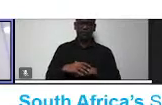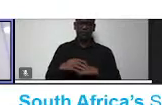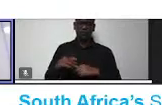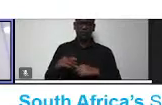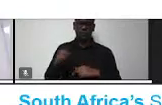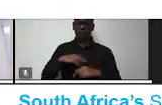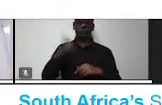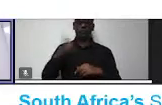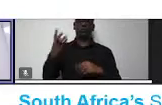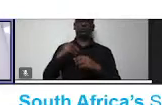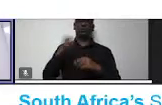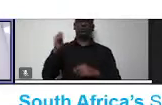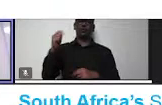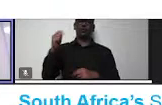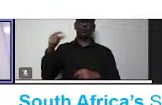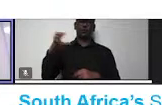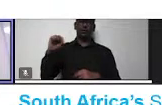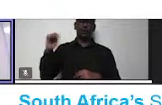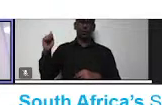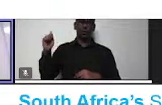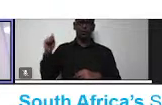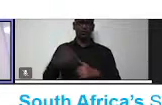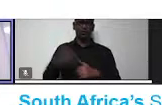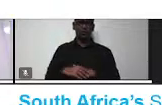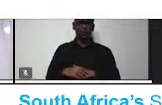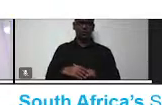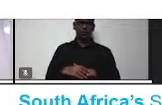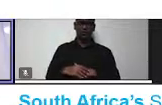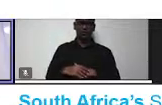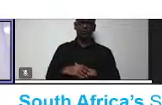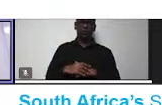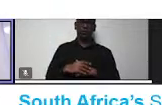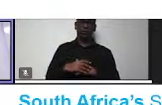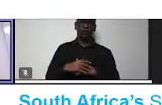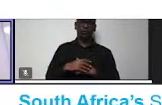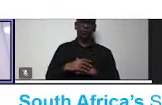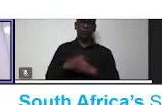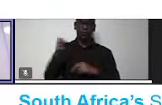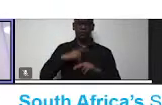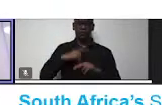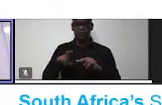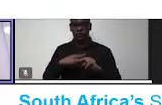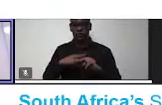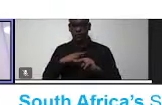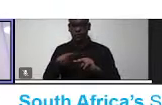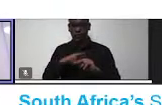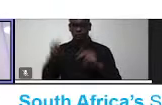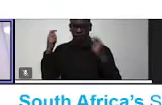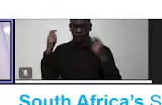AGOA. Footwear is also, it also utilizes it quite strongly.